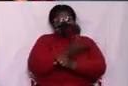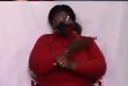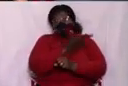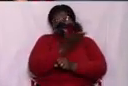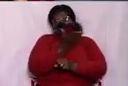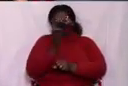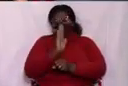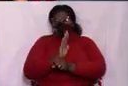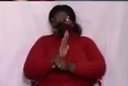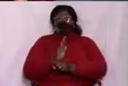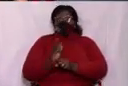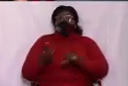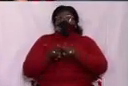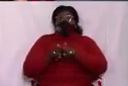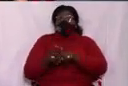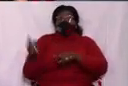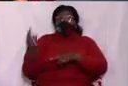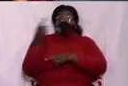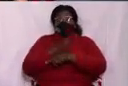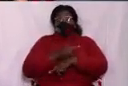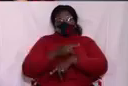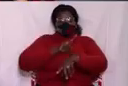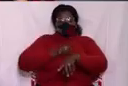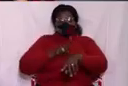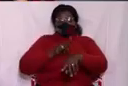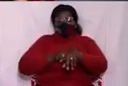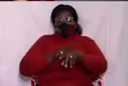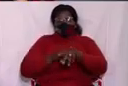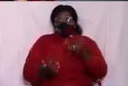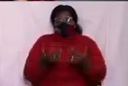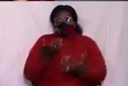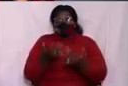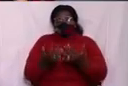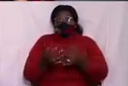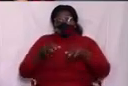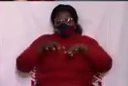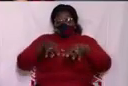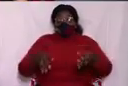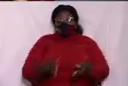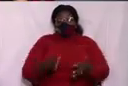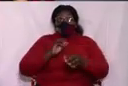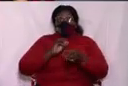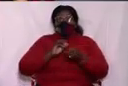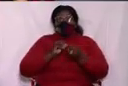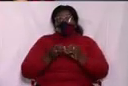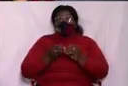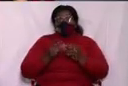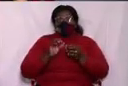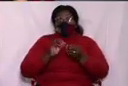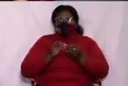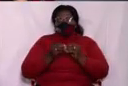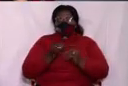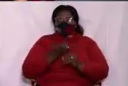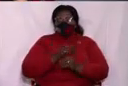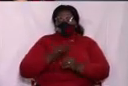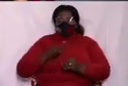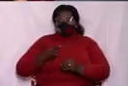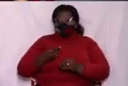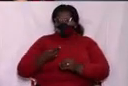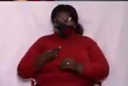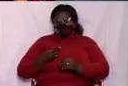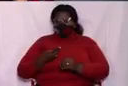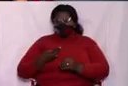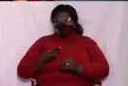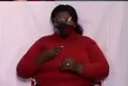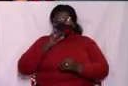again. It's campfire time. So this is episode 11 of Campfire Series. My name is Absai Haidua.